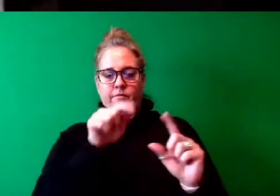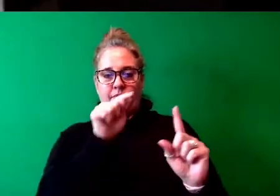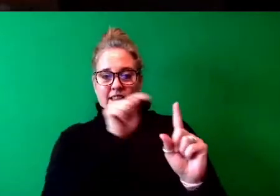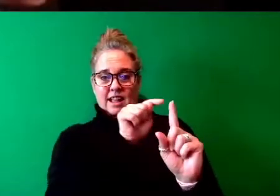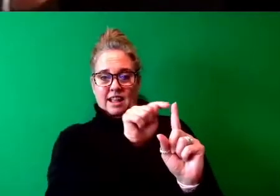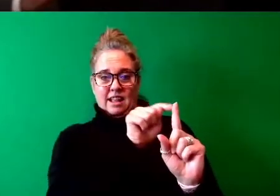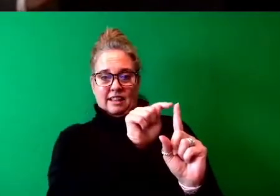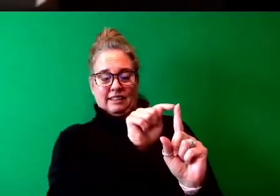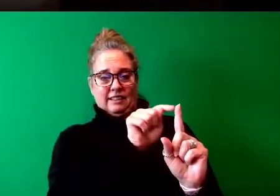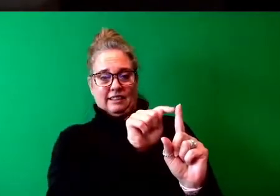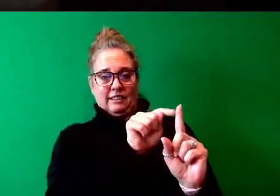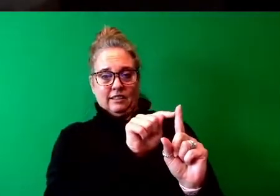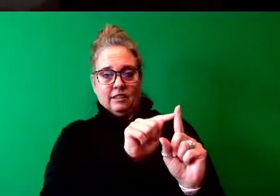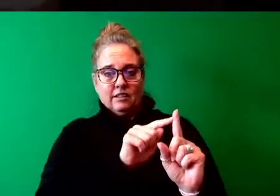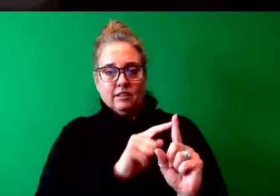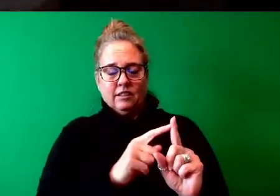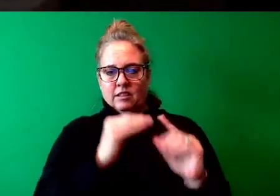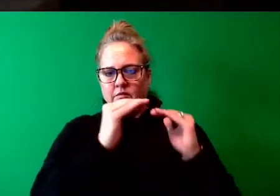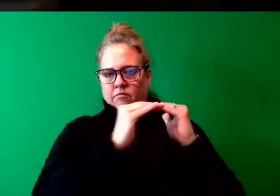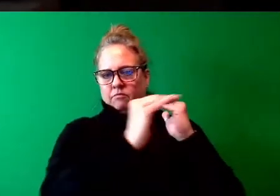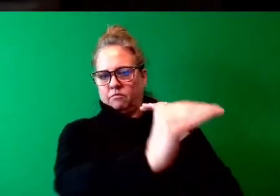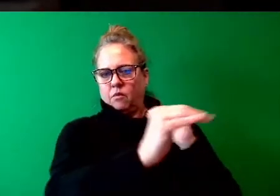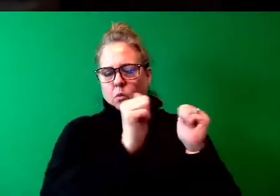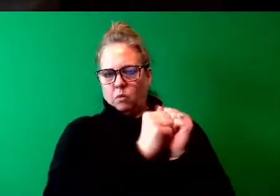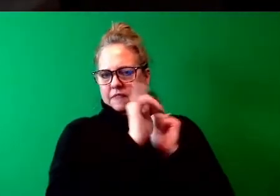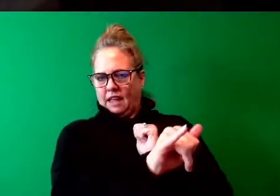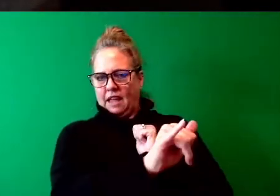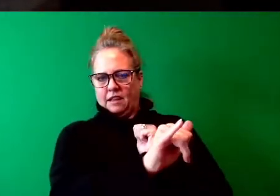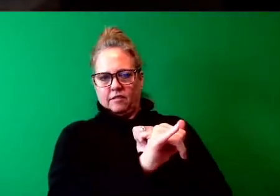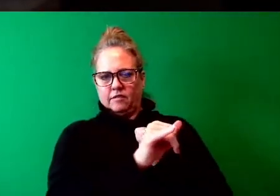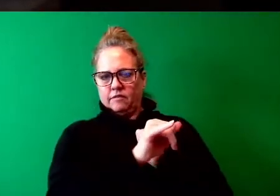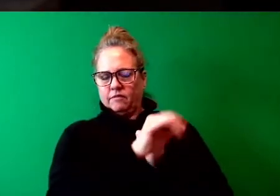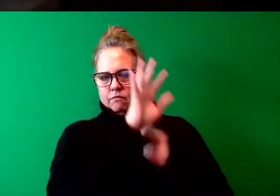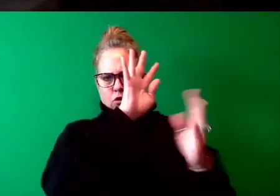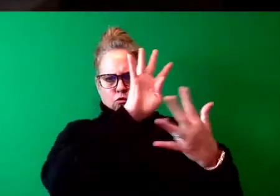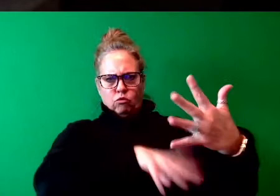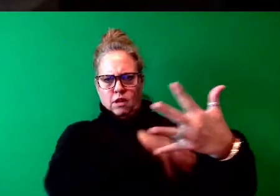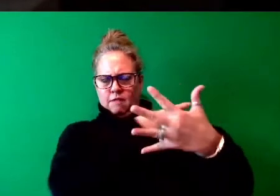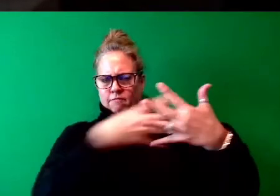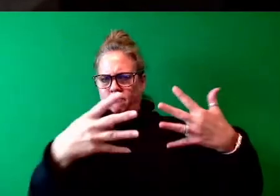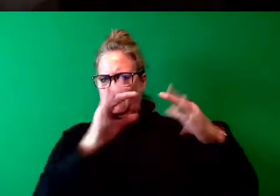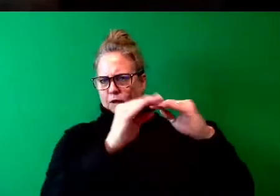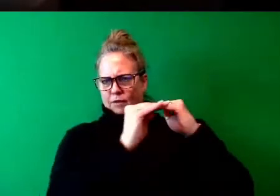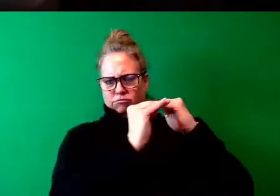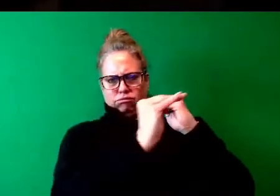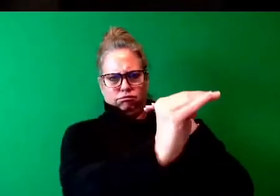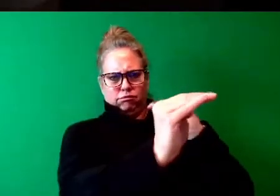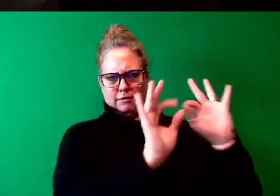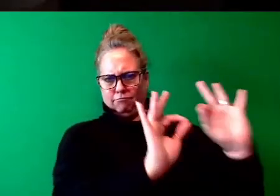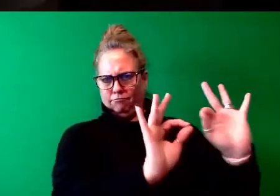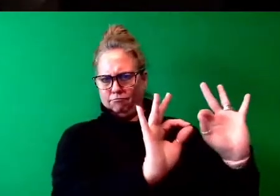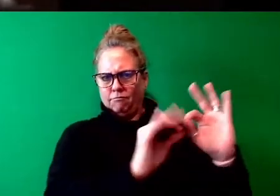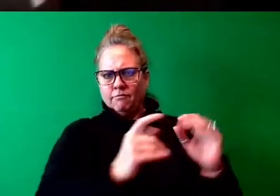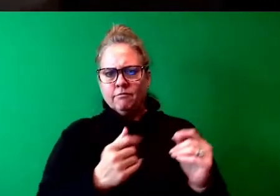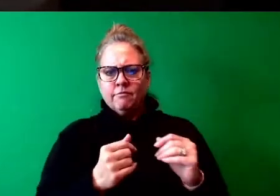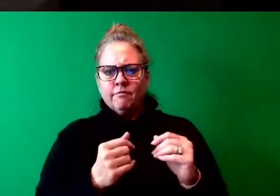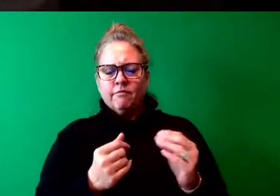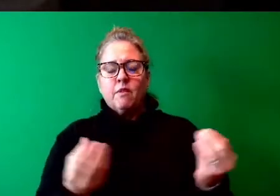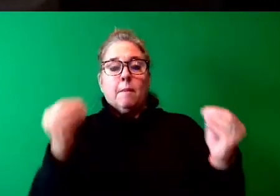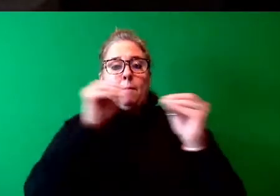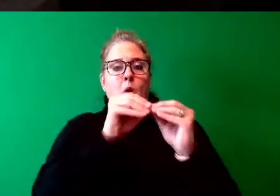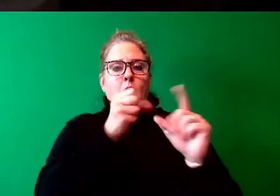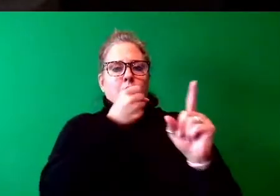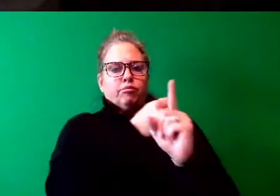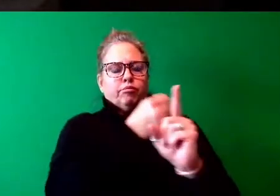arrow has been seriously consistent throughout the different variations of this graph. The higher you are on the graph,